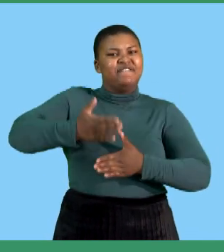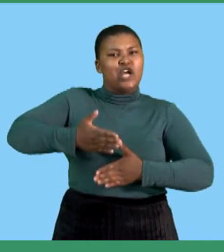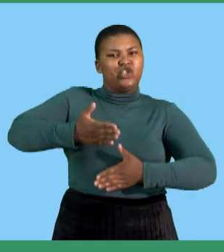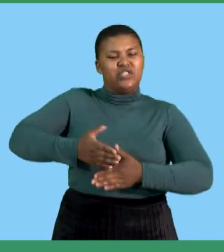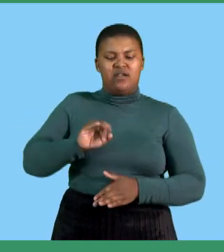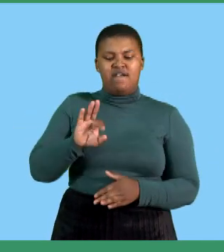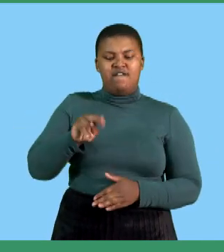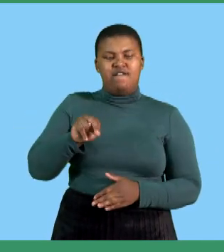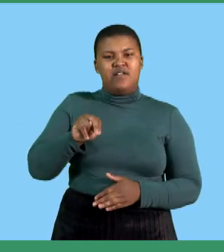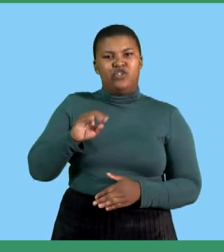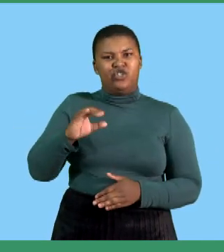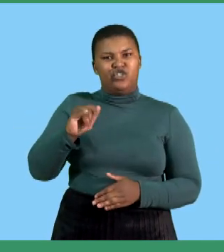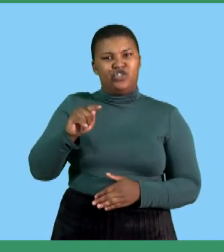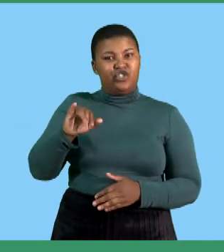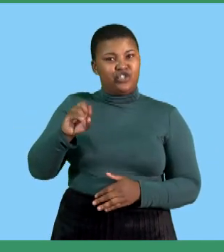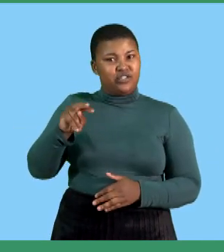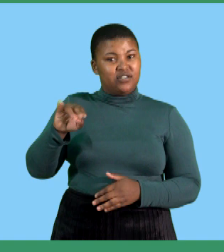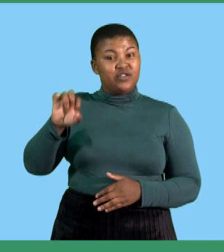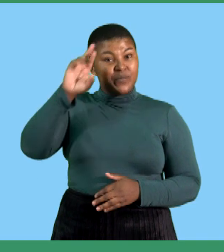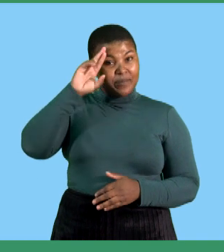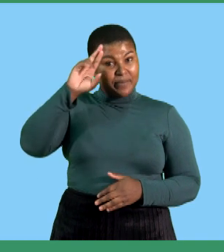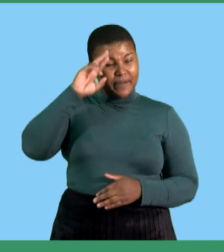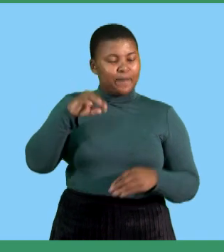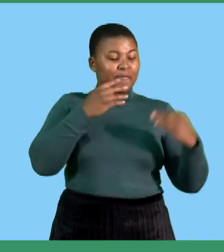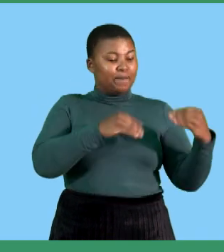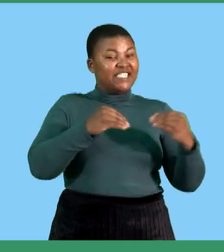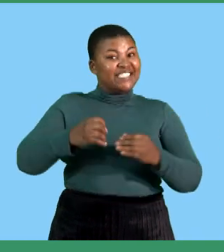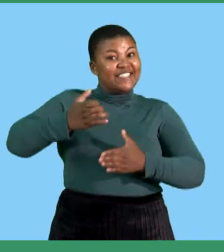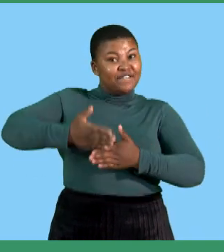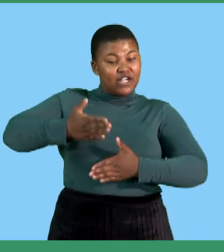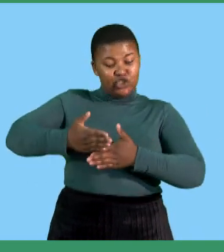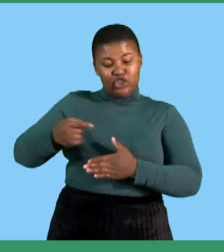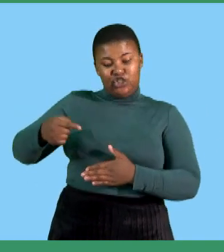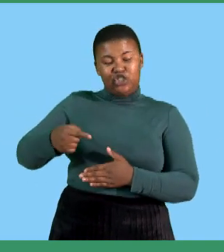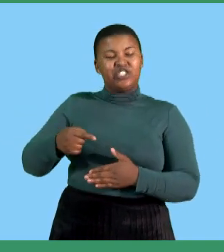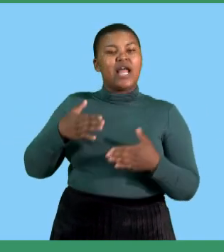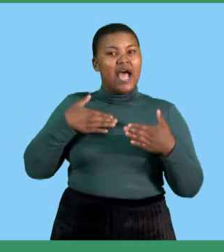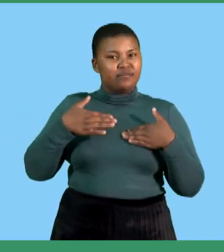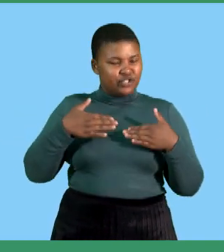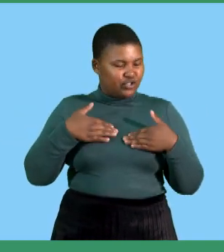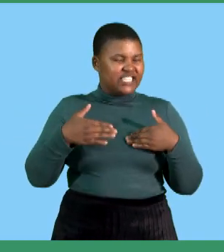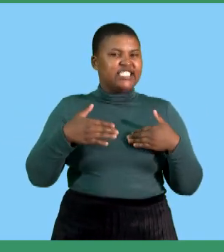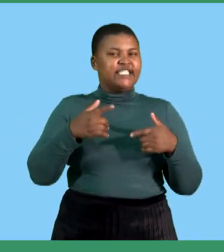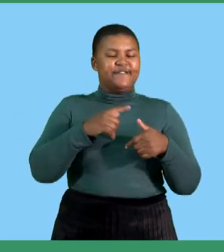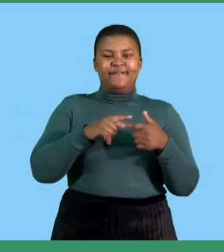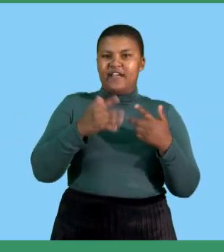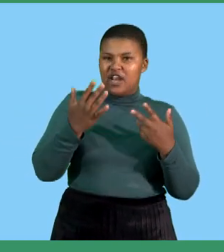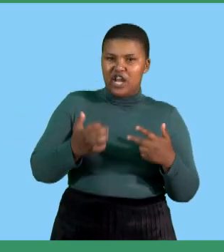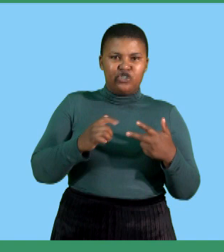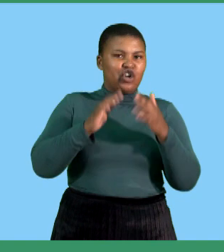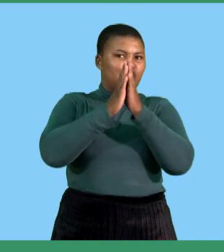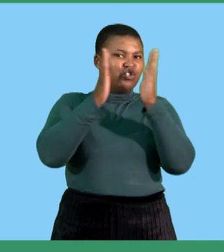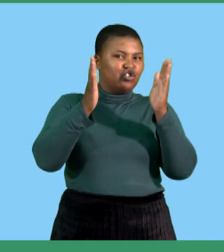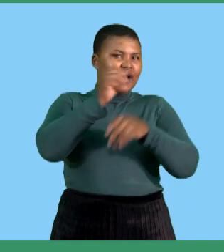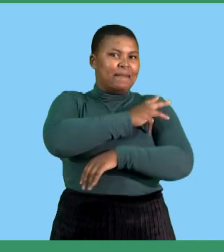business functions. Now if you can remember, our business functions is of course our administrative,